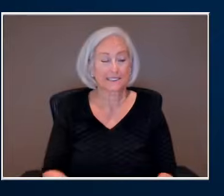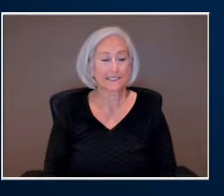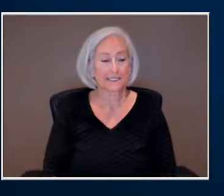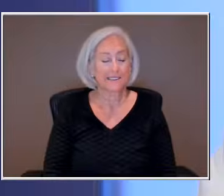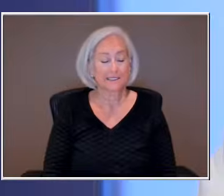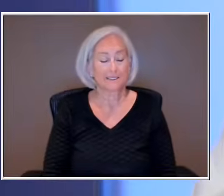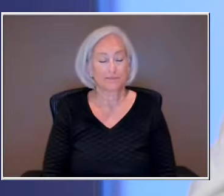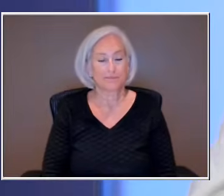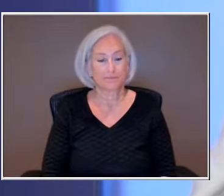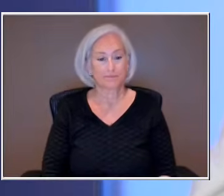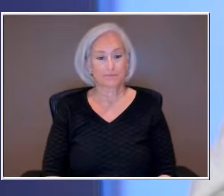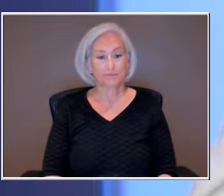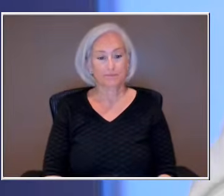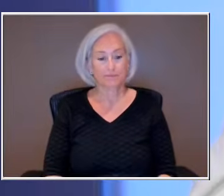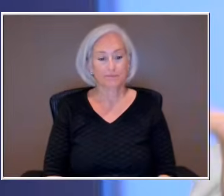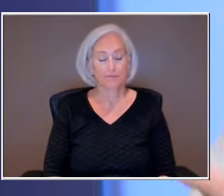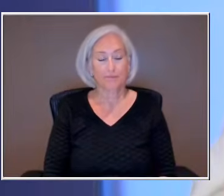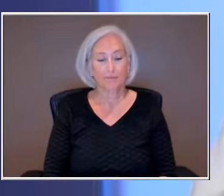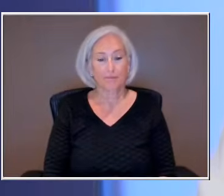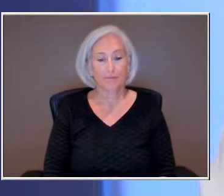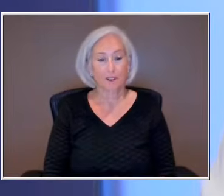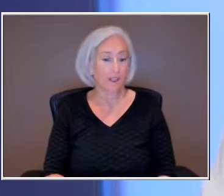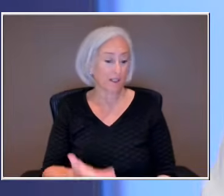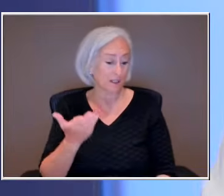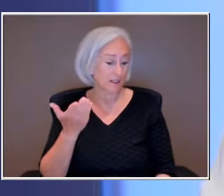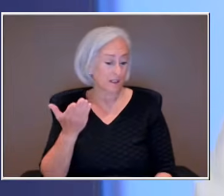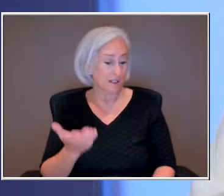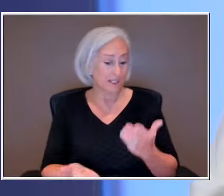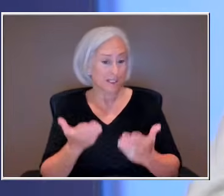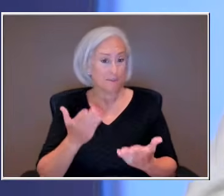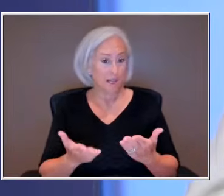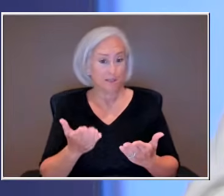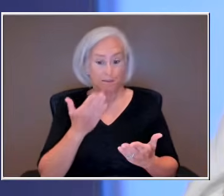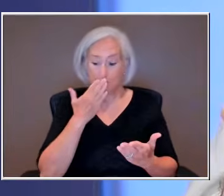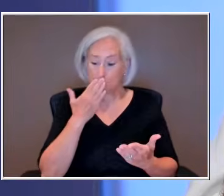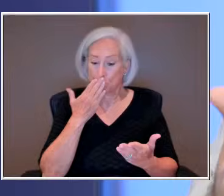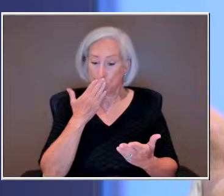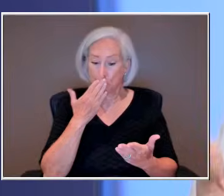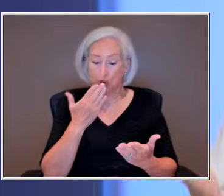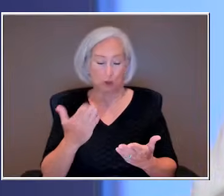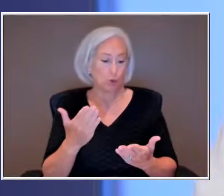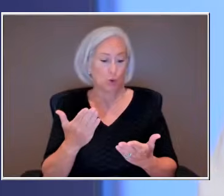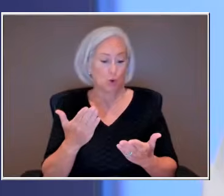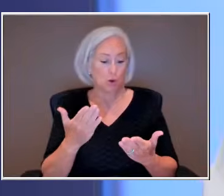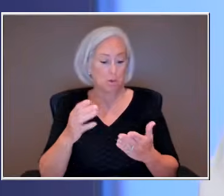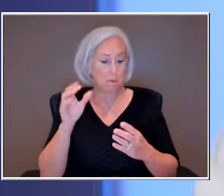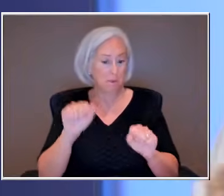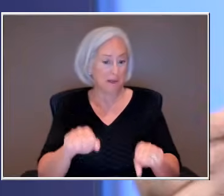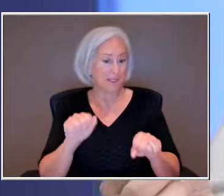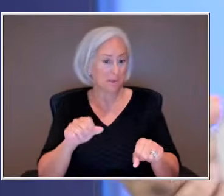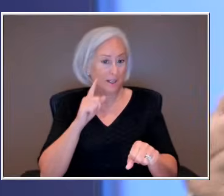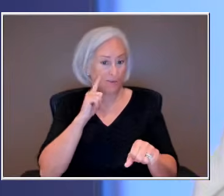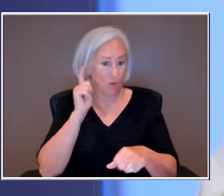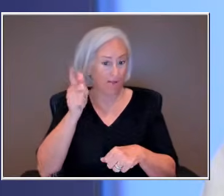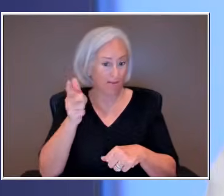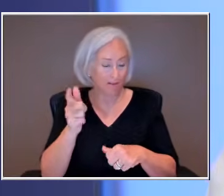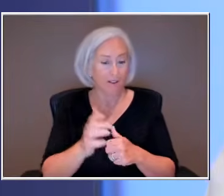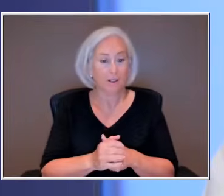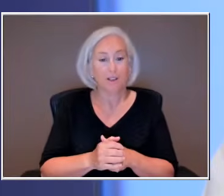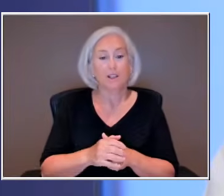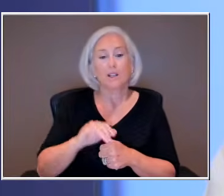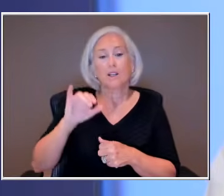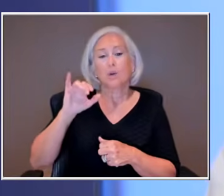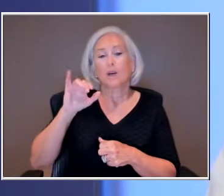who have the disease. So this could be also a big revolution. And now we are seeing also what we call the in vivo CAR T, which means like they're